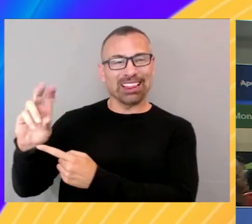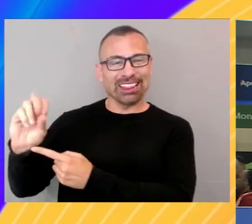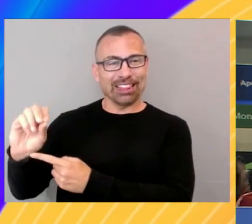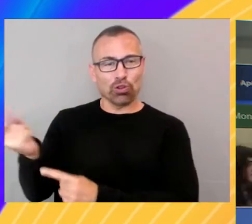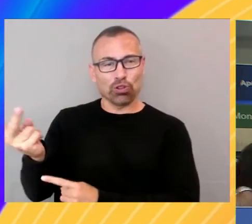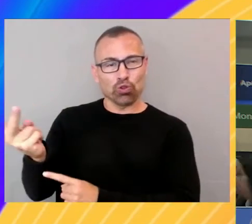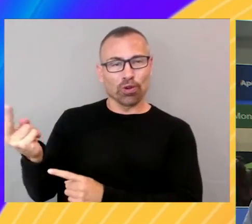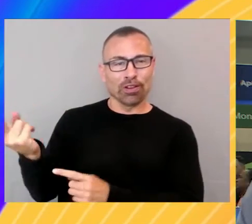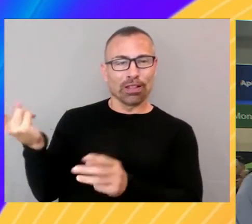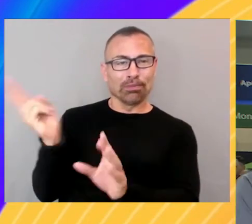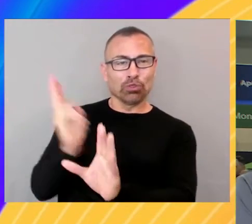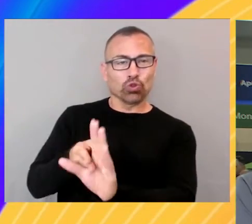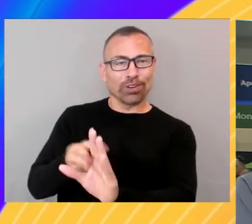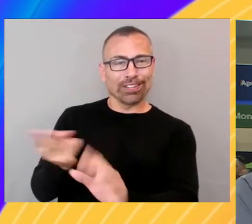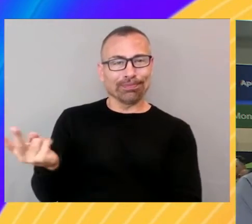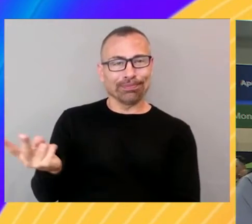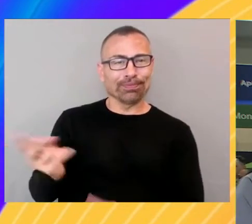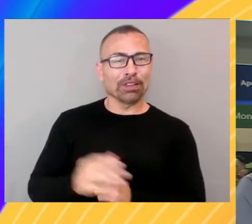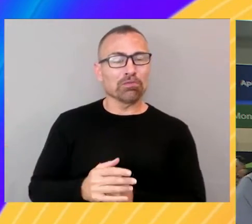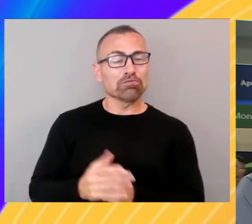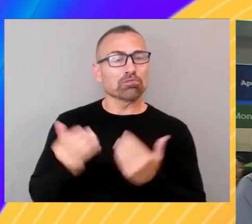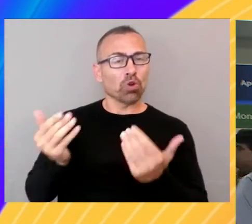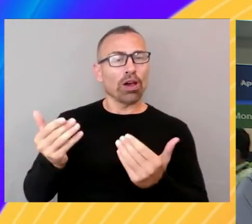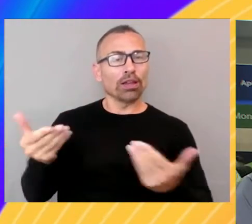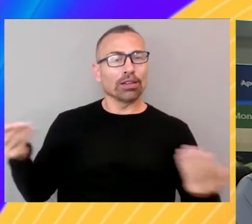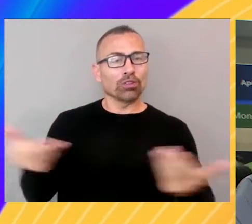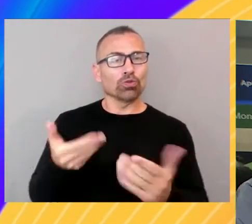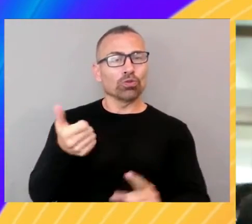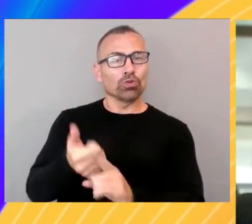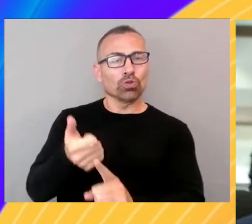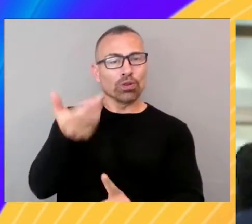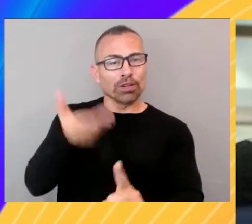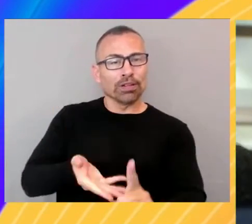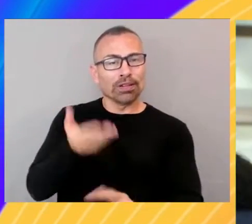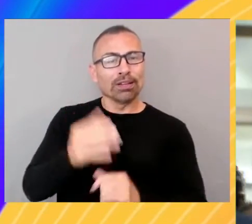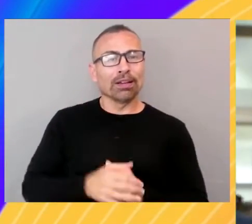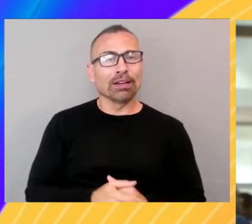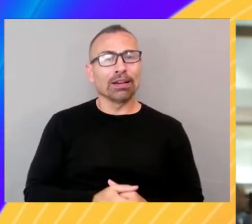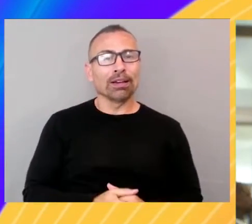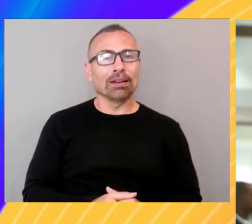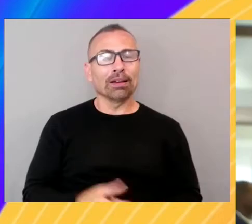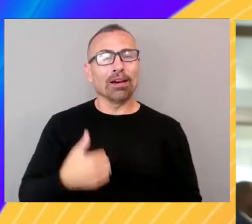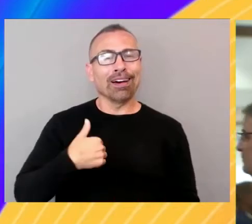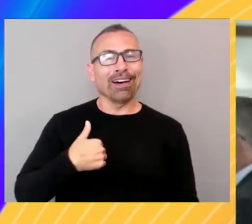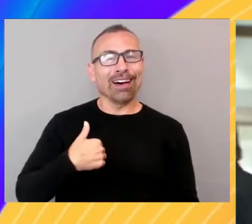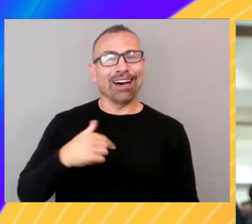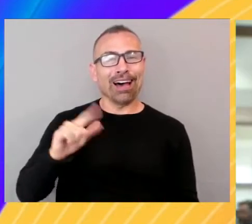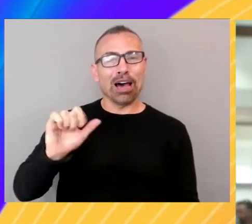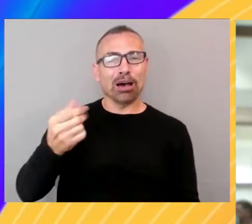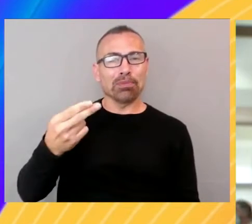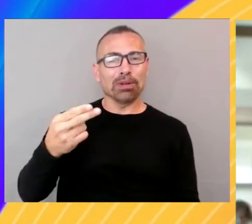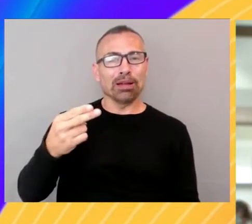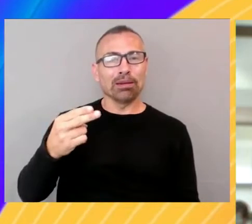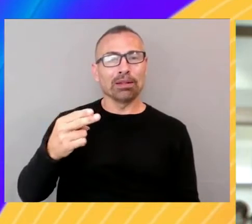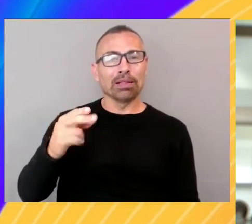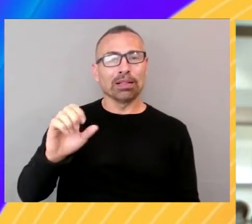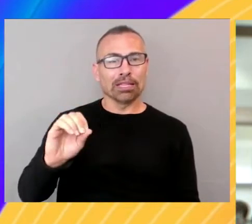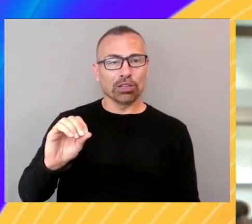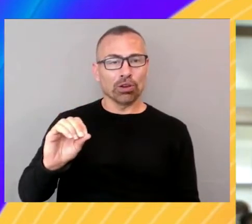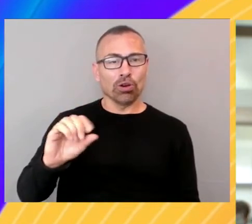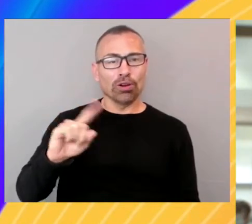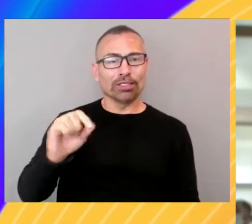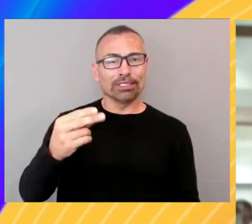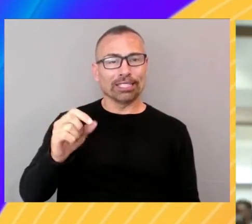and the next one follow. Yeah, so hey, I was just here earlier, but I'm Leo Jadnowski. I'm the Chief Technologist